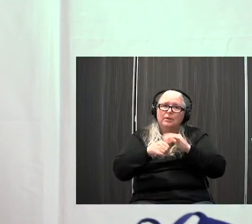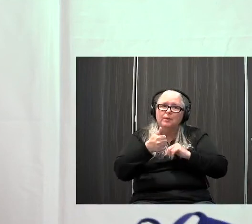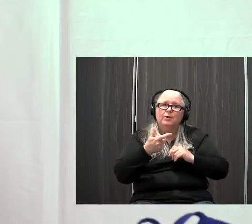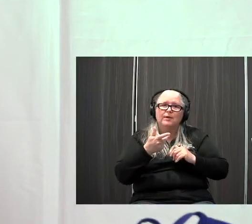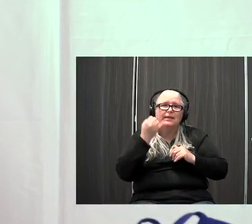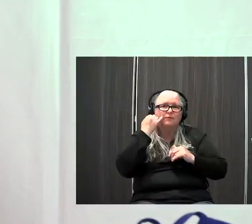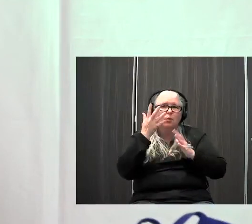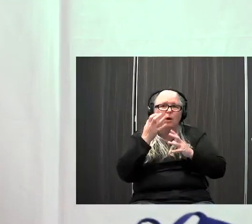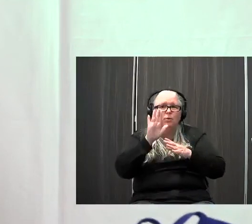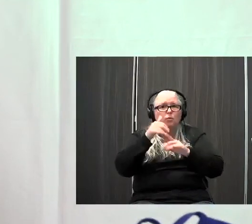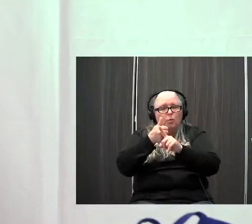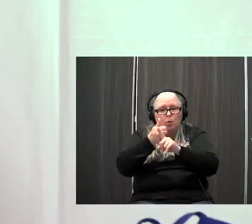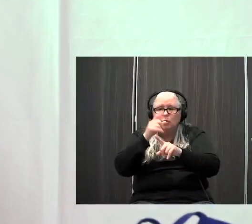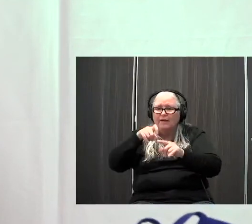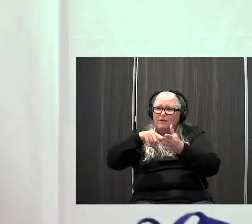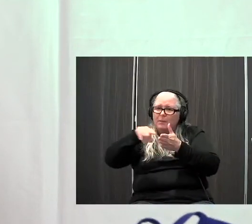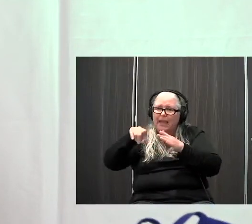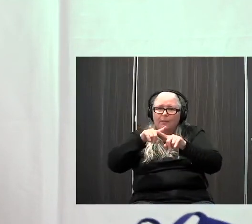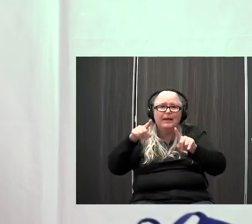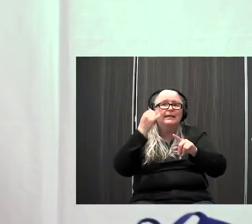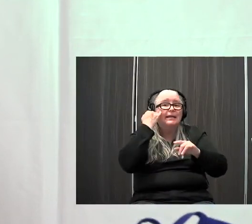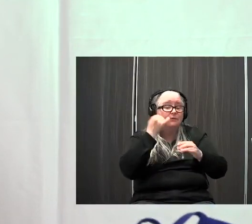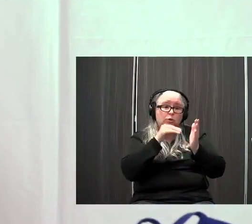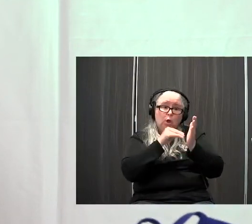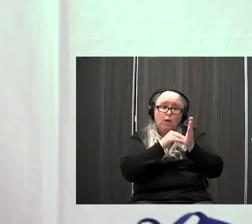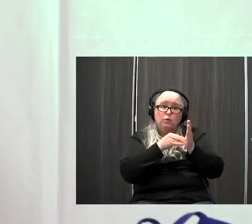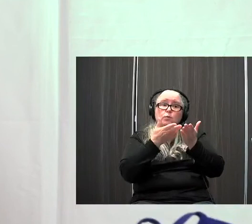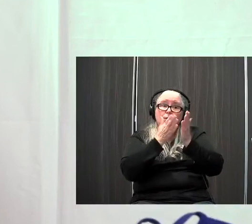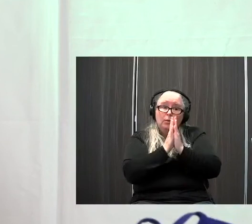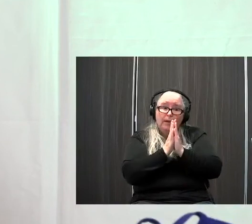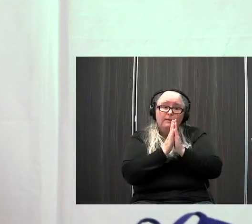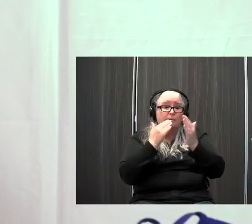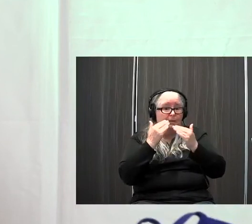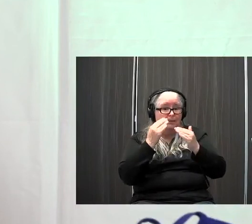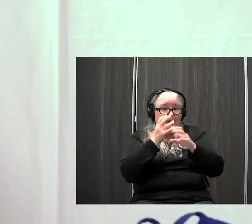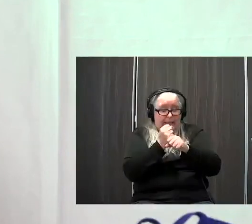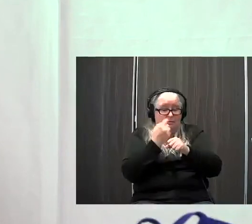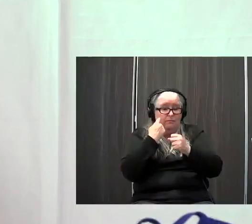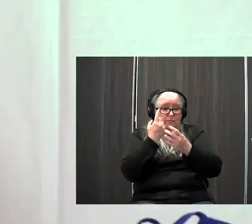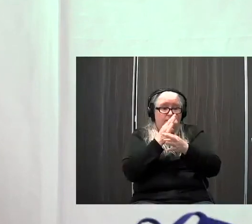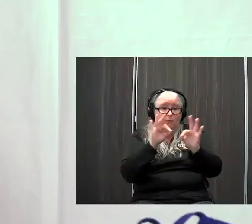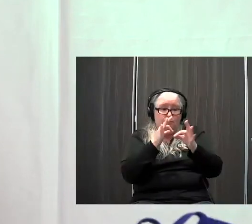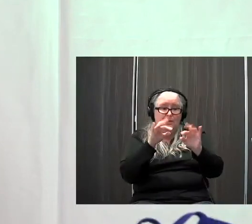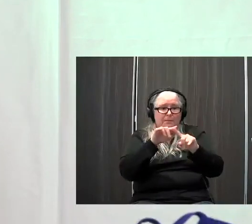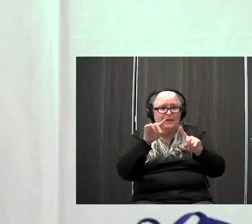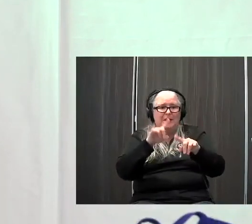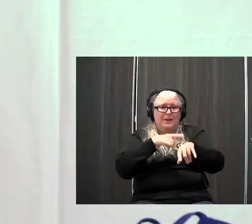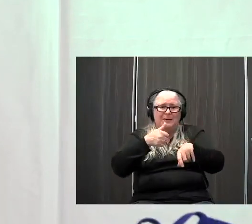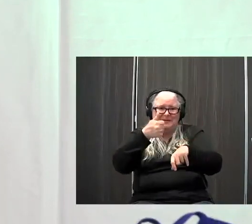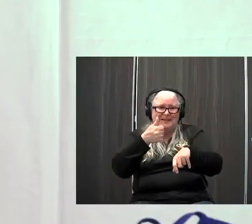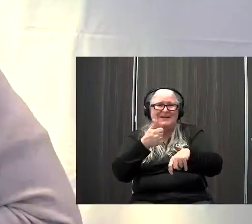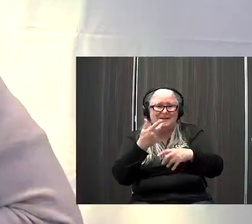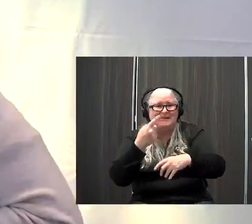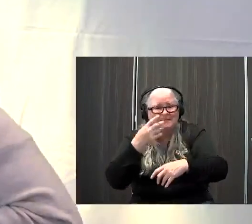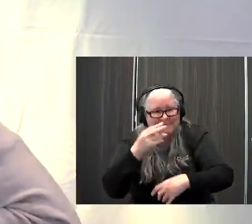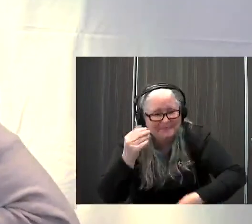get your yes. own records, you often have to pay. But if we're Good requesting point. them for you, Hmm. we might get it for free. However, it might take us longer. And